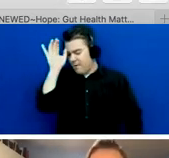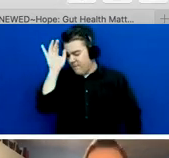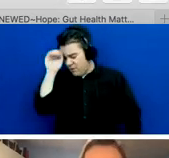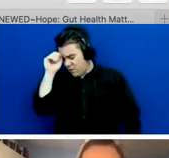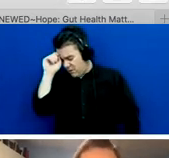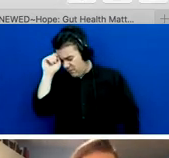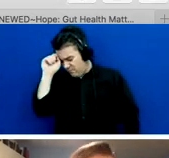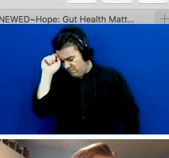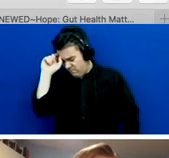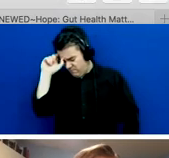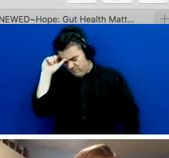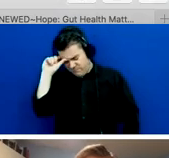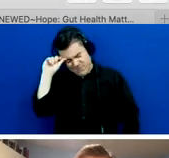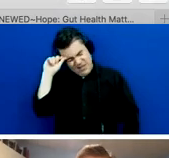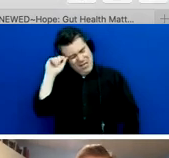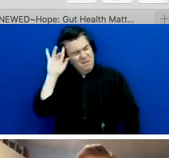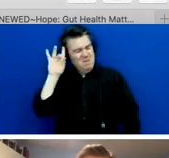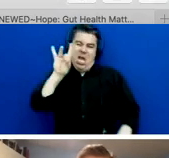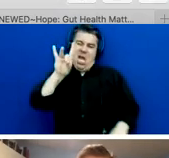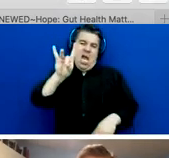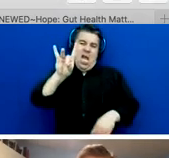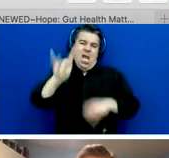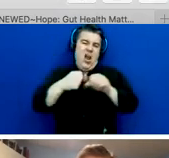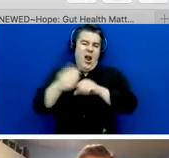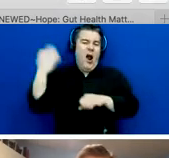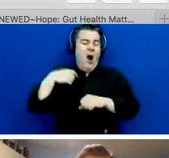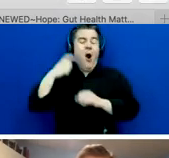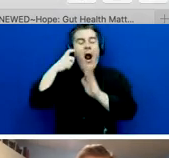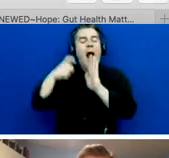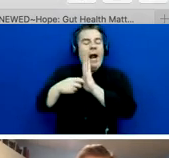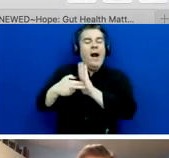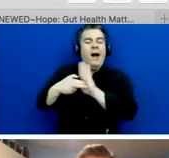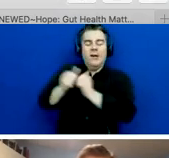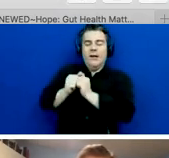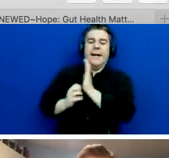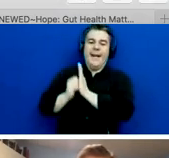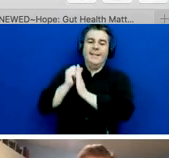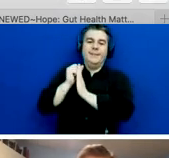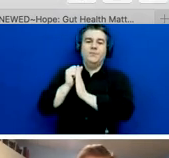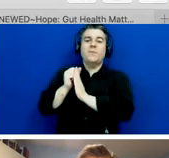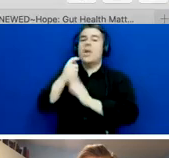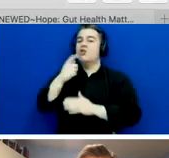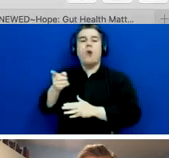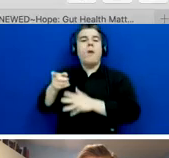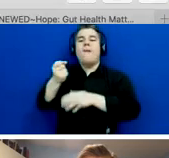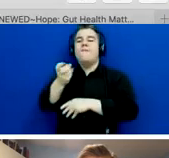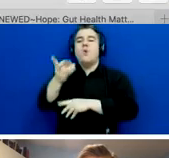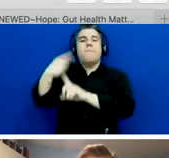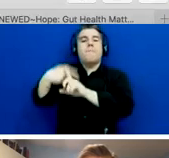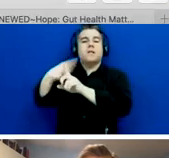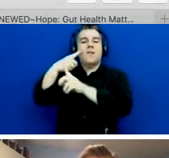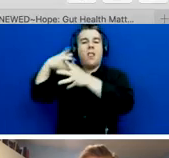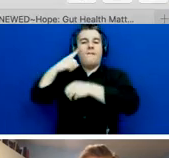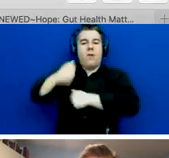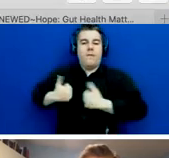want to say, well, 8 years ago, I think, was diagnosed with cancer and only given a few months to live.